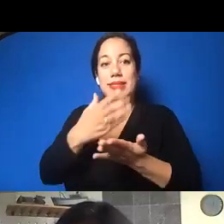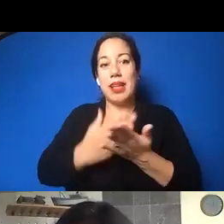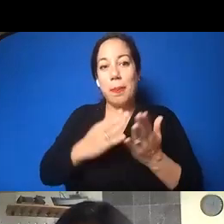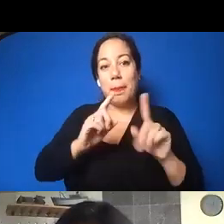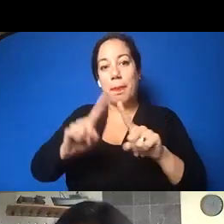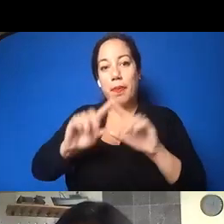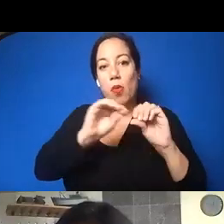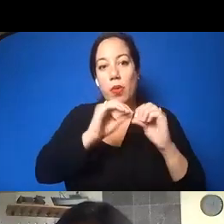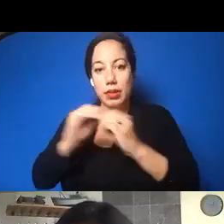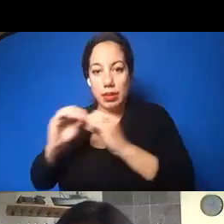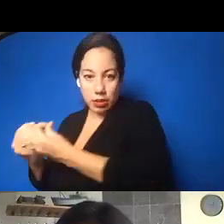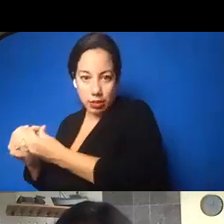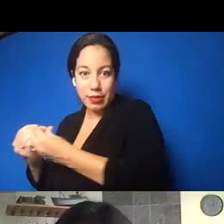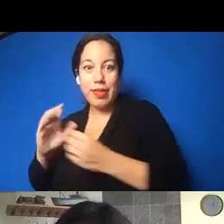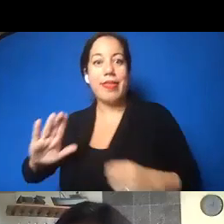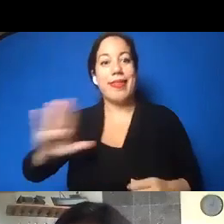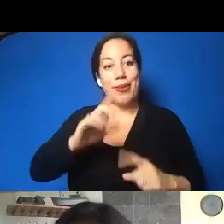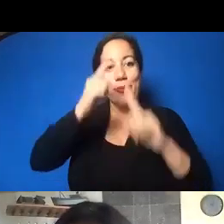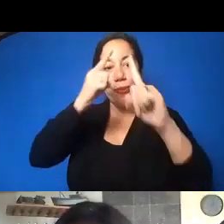organizations and initiatives